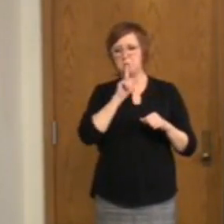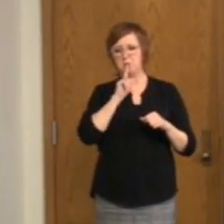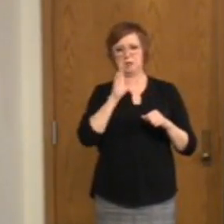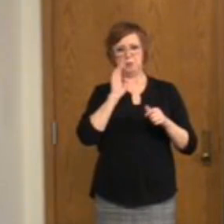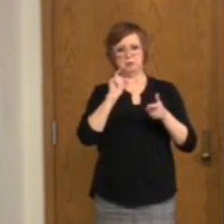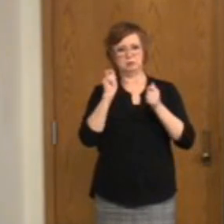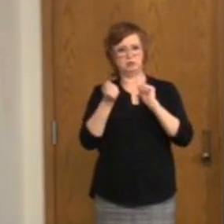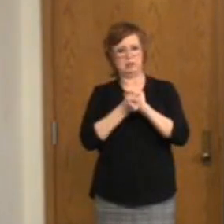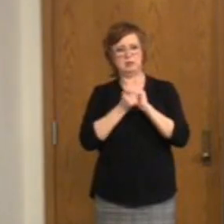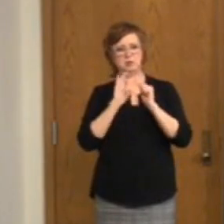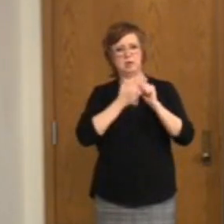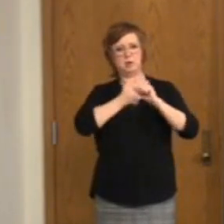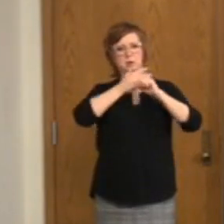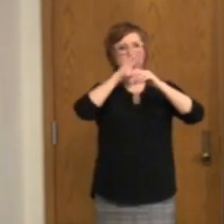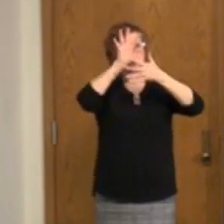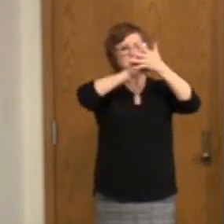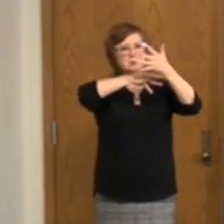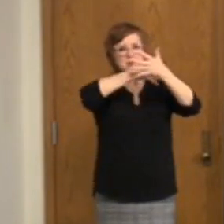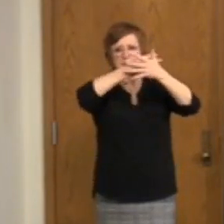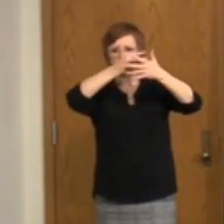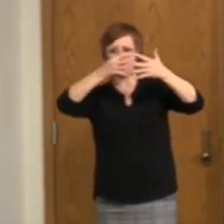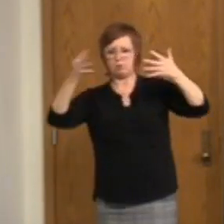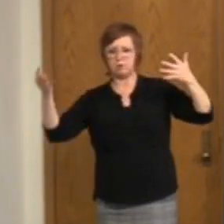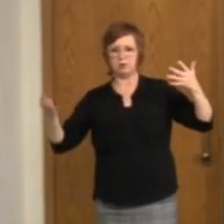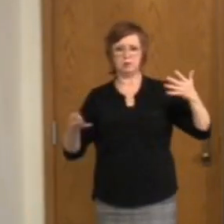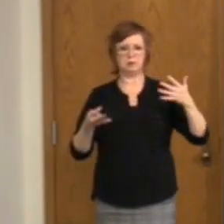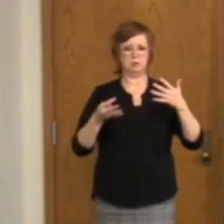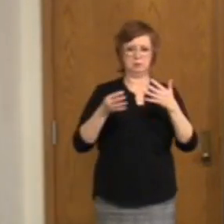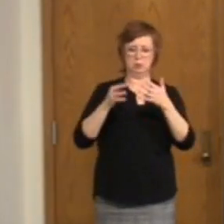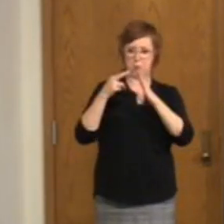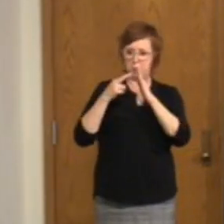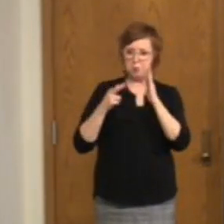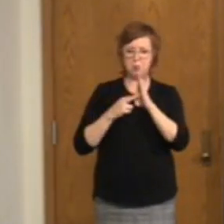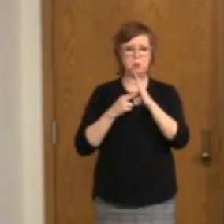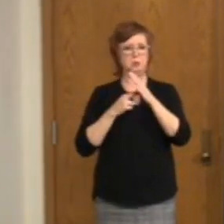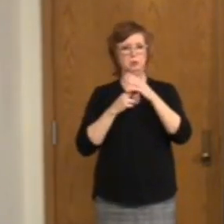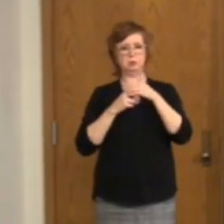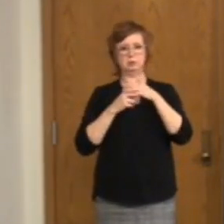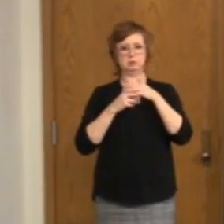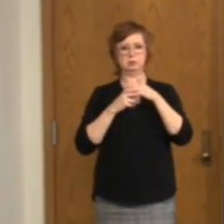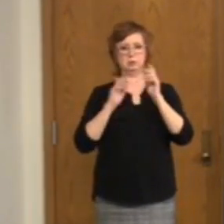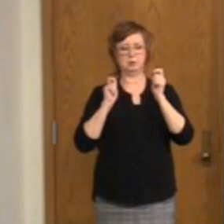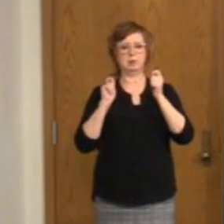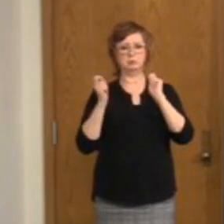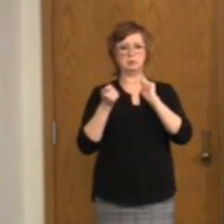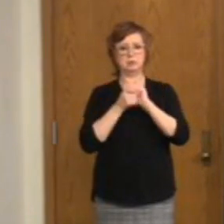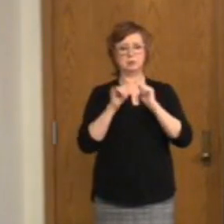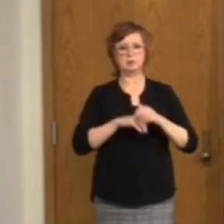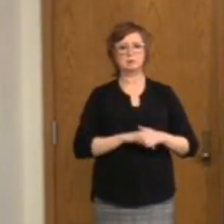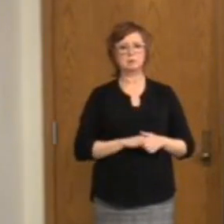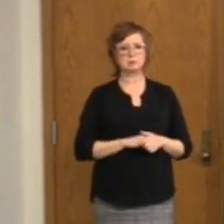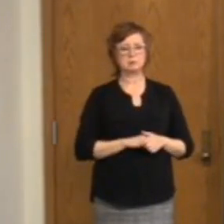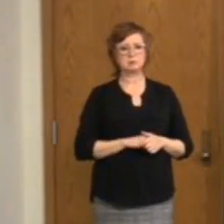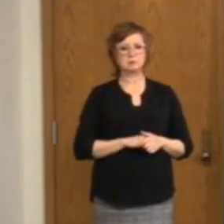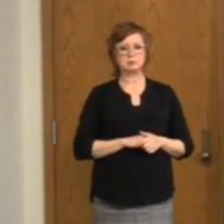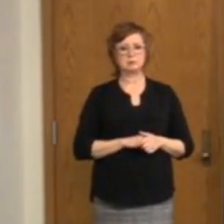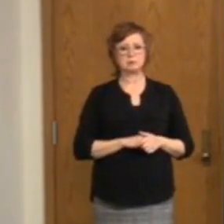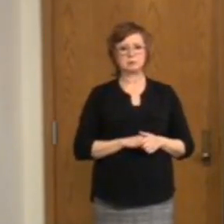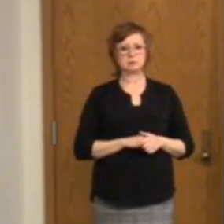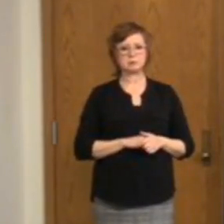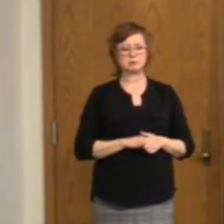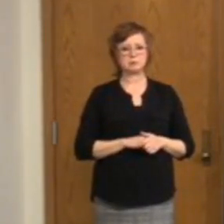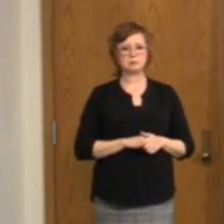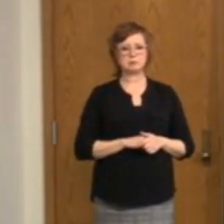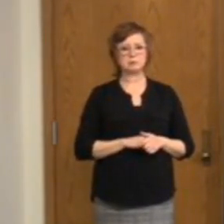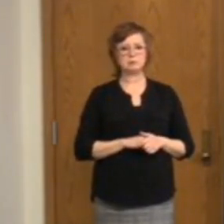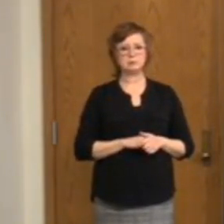around pulling forward those decisions on when we can reopen, if you will, or lift a number of the measures that we have. Yeah, I think